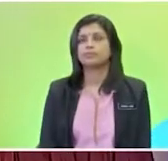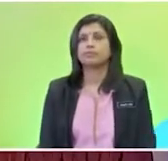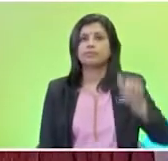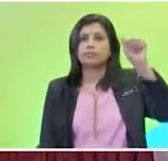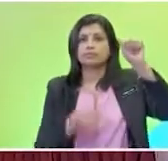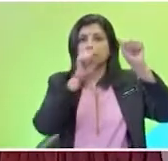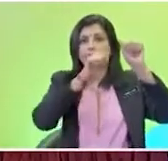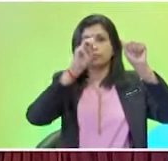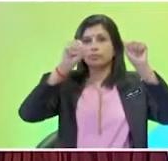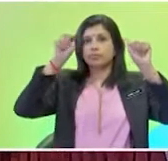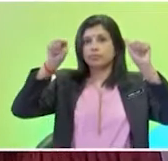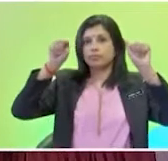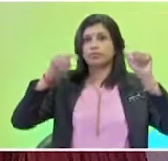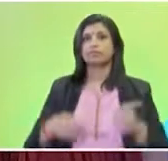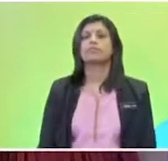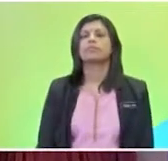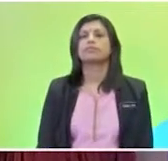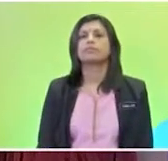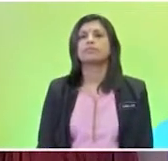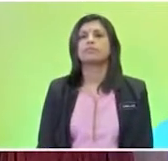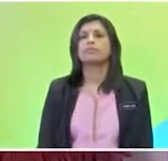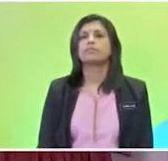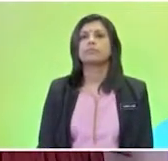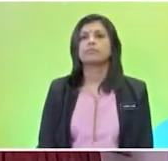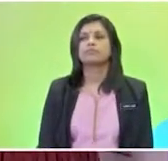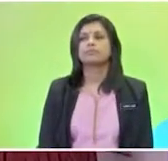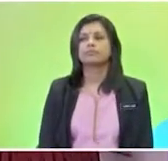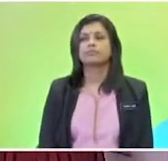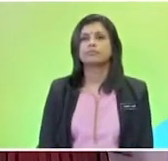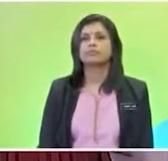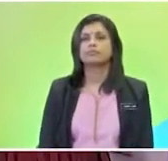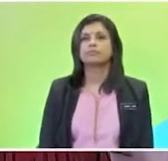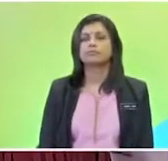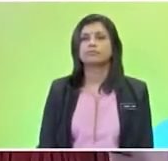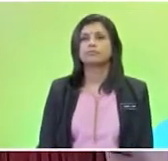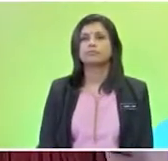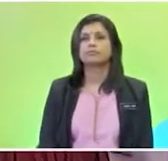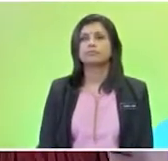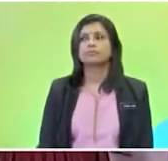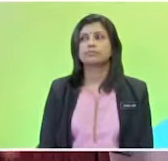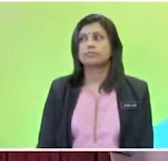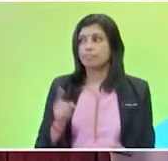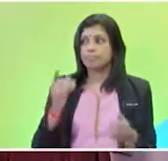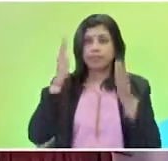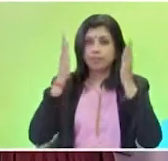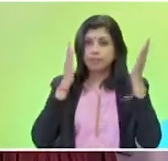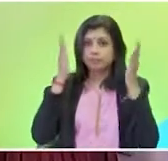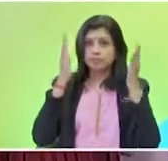Alright, and also, let's go on to the second one. My riddle is Malaysia.